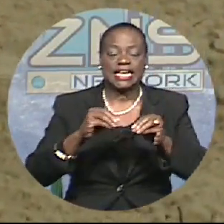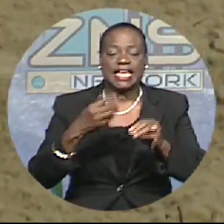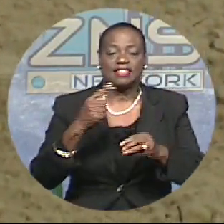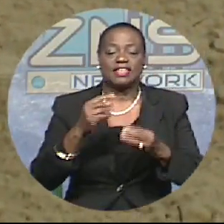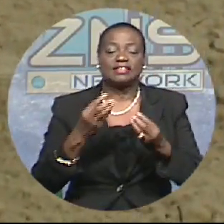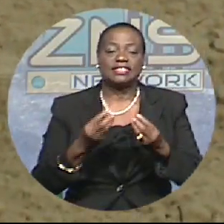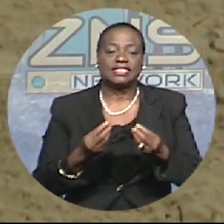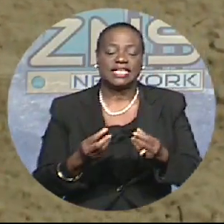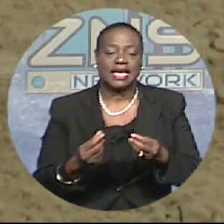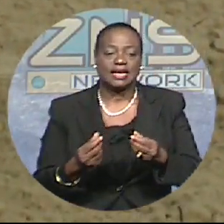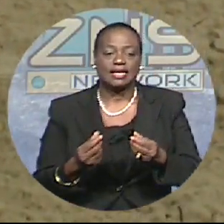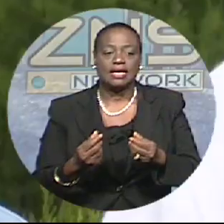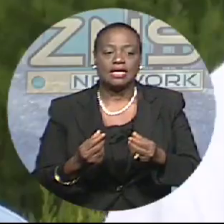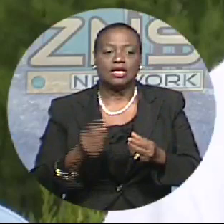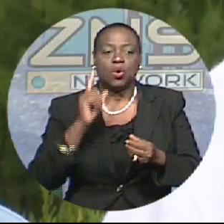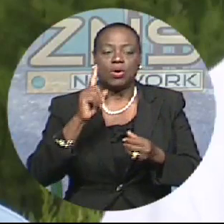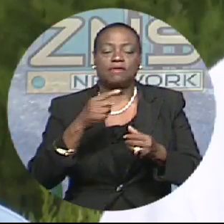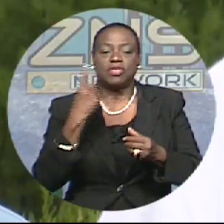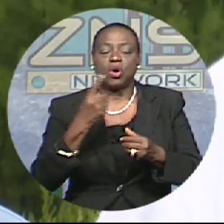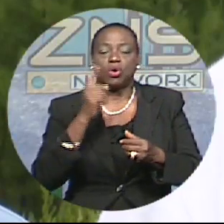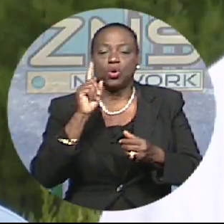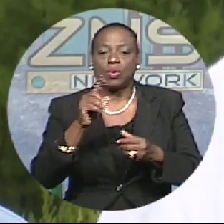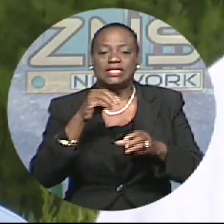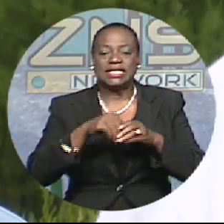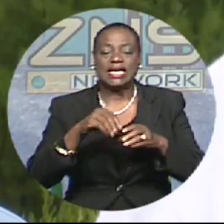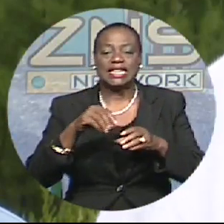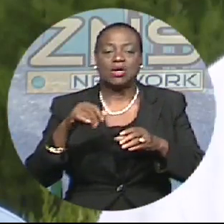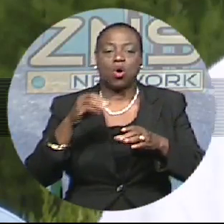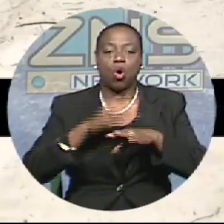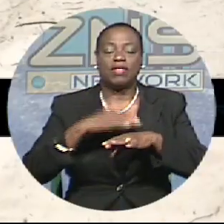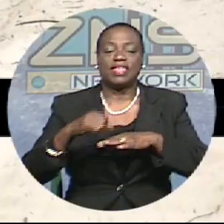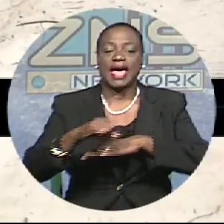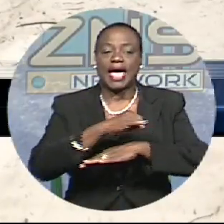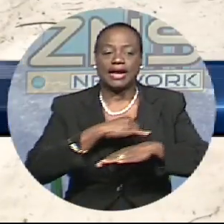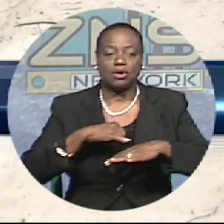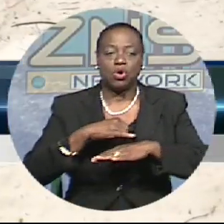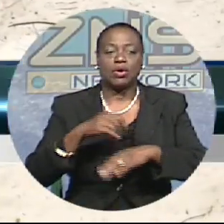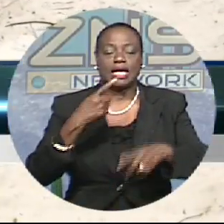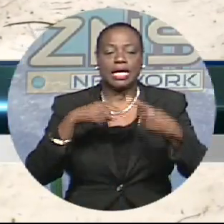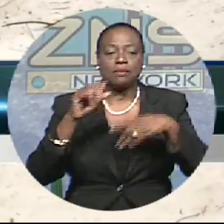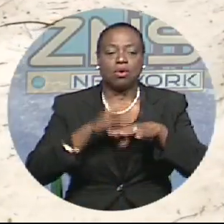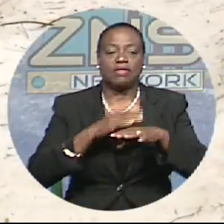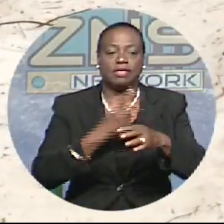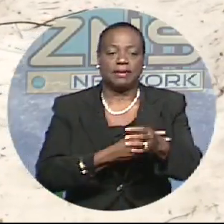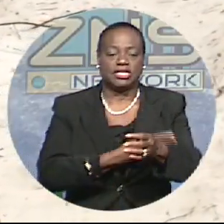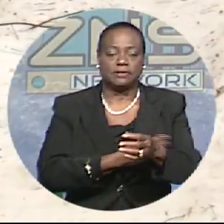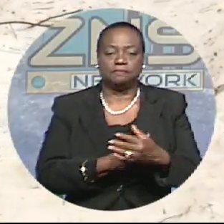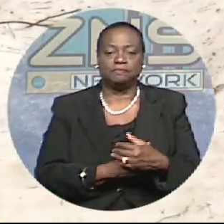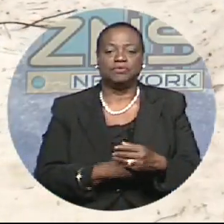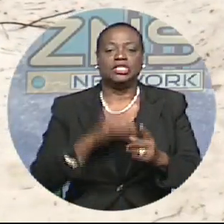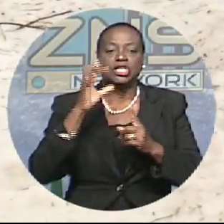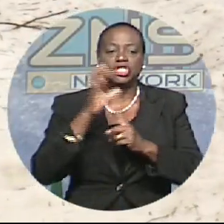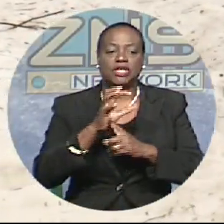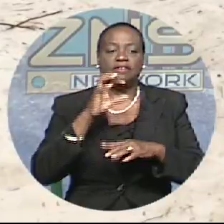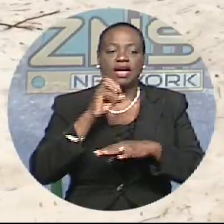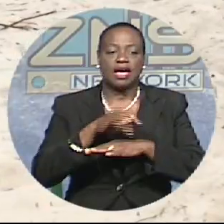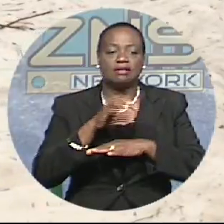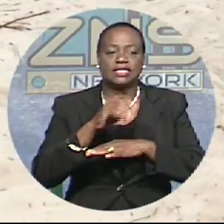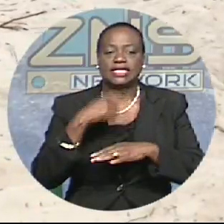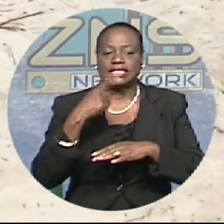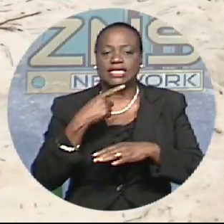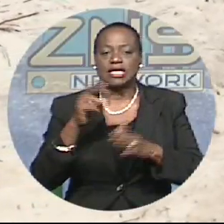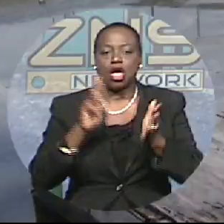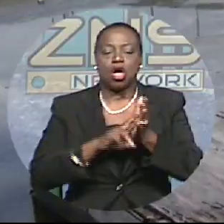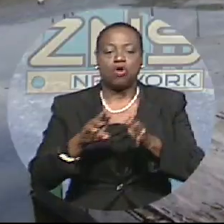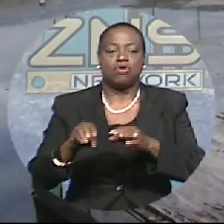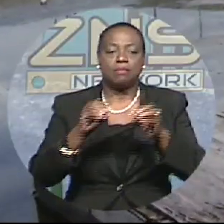on the island that have the equipments that could come out on this beach. The chief counselor also reasoned that the removal of the sand was a